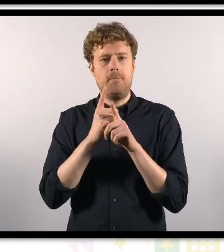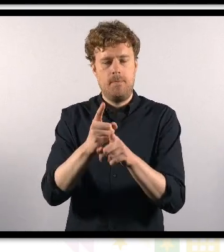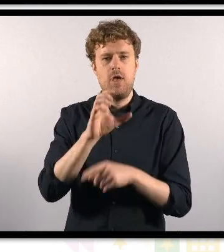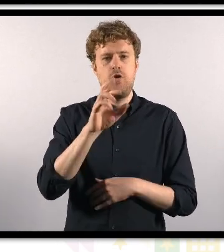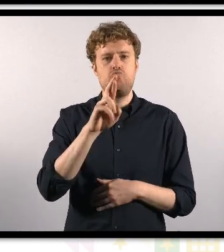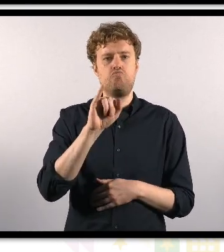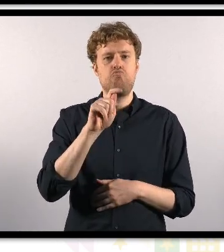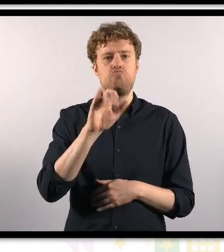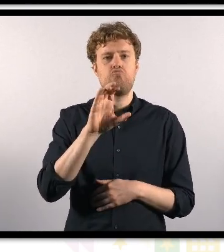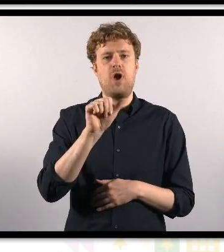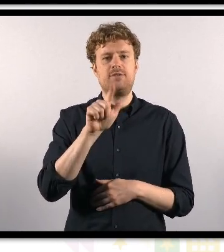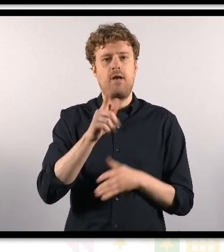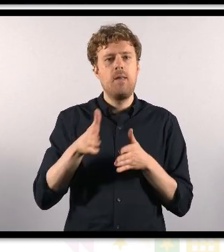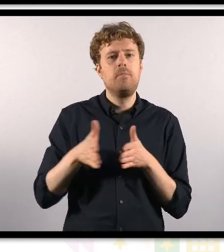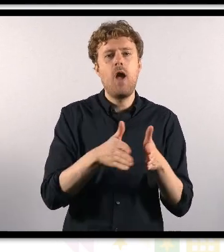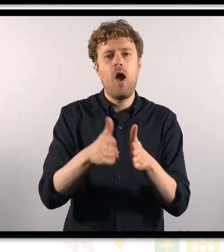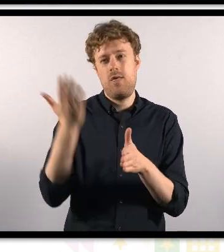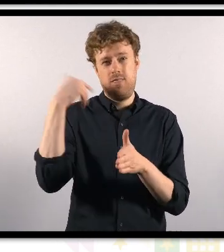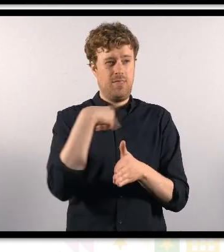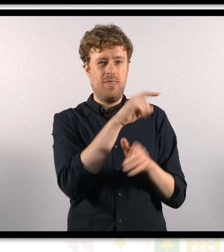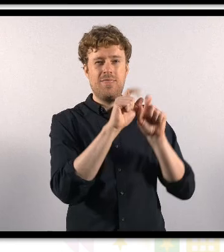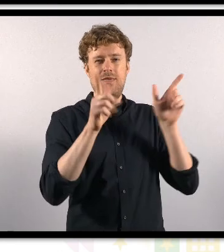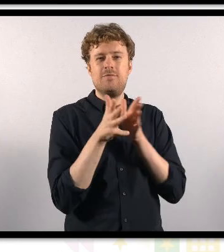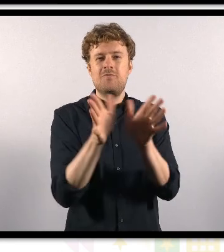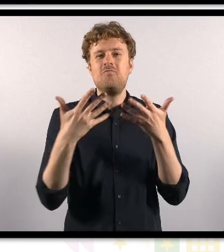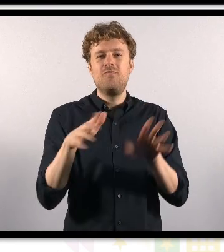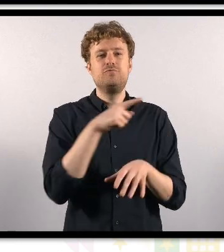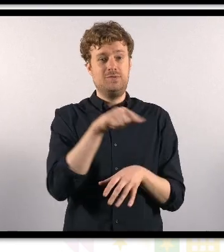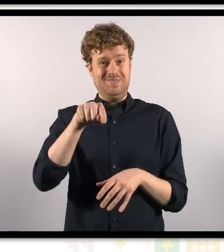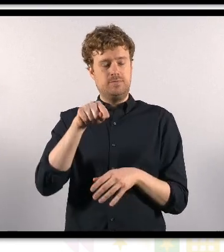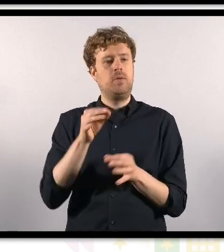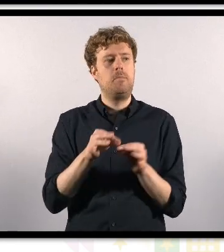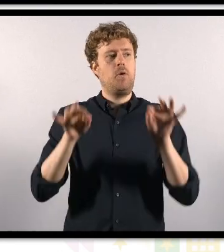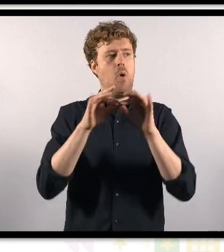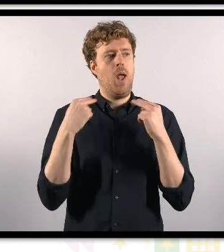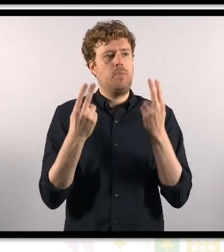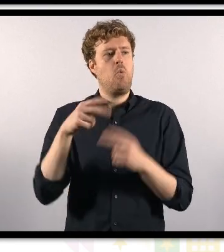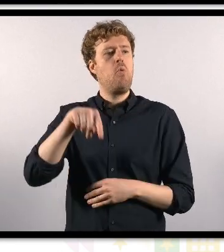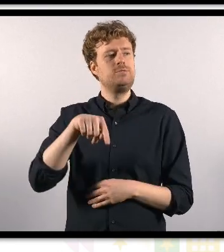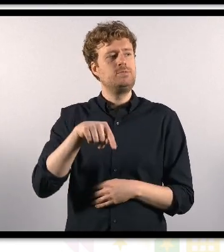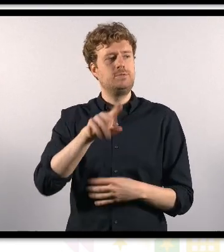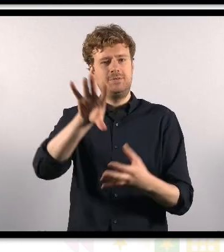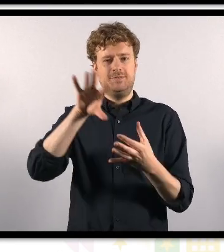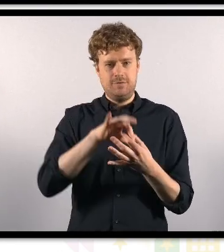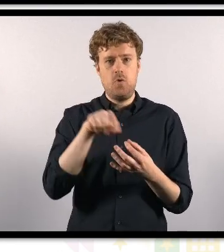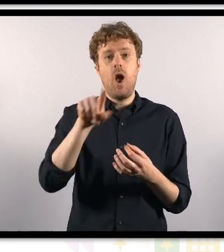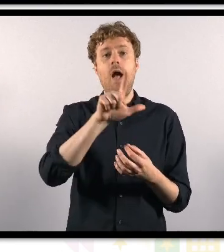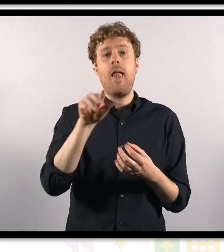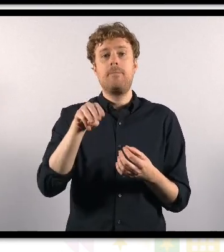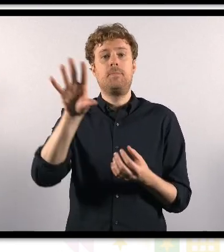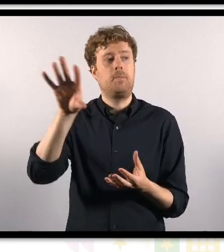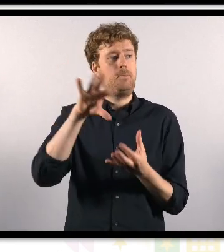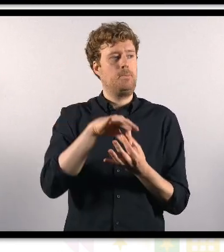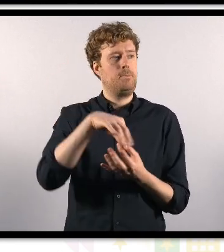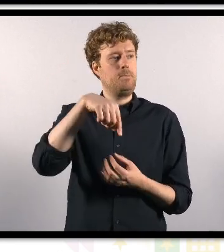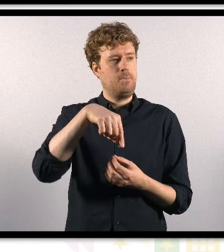the LLM is good at. It's good at simple reasoning, summarization. It's good at code generation, things like Copilot, and